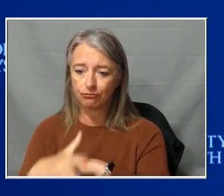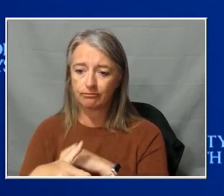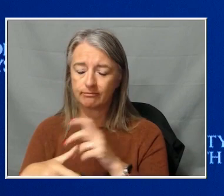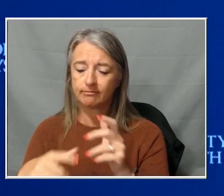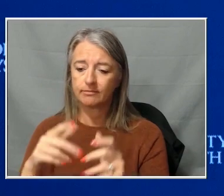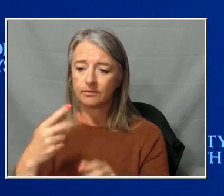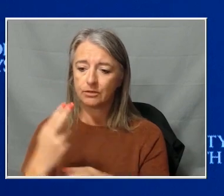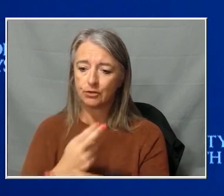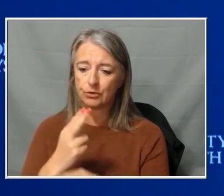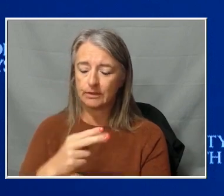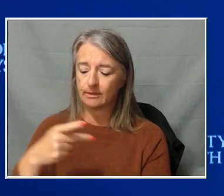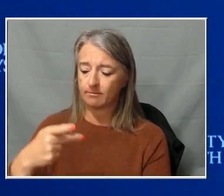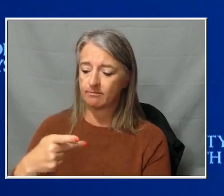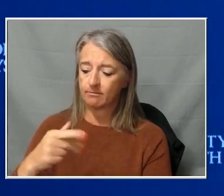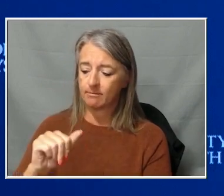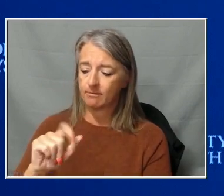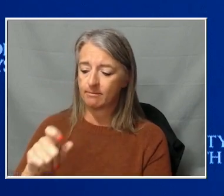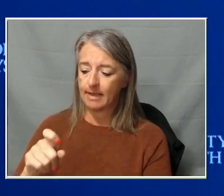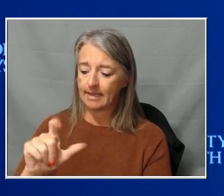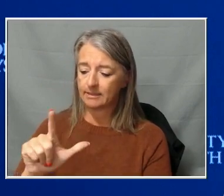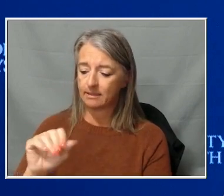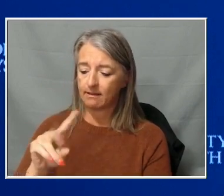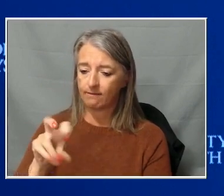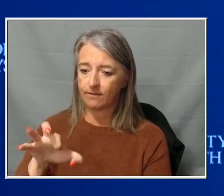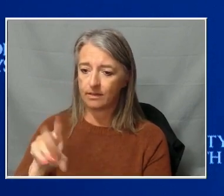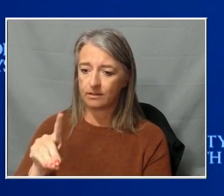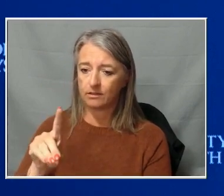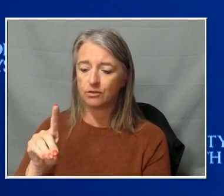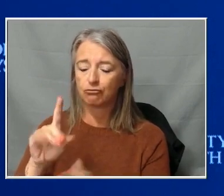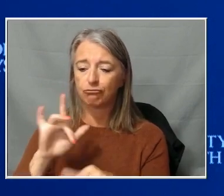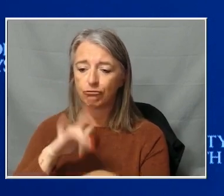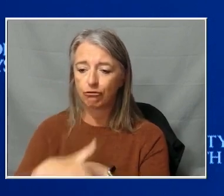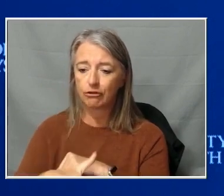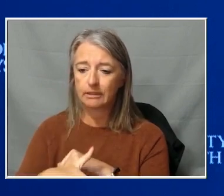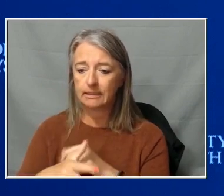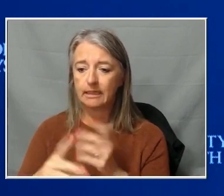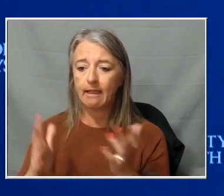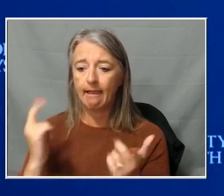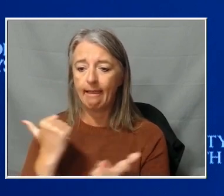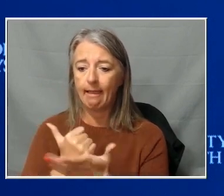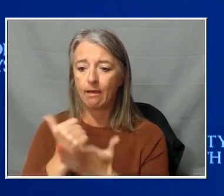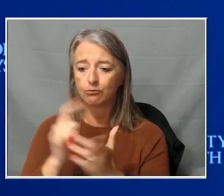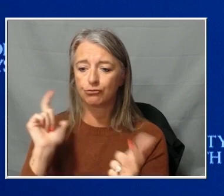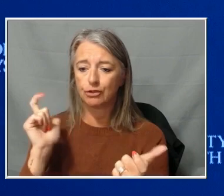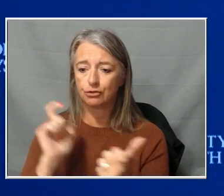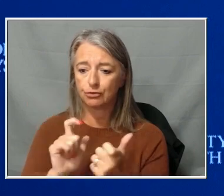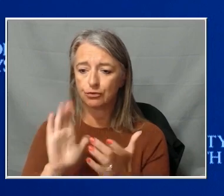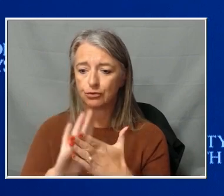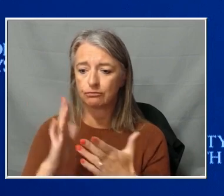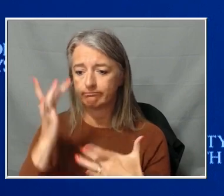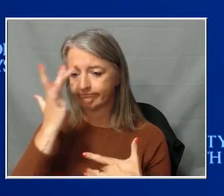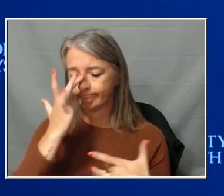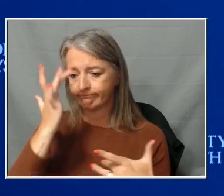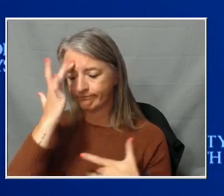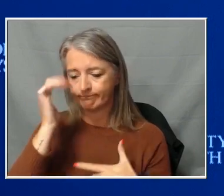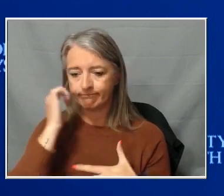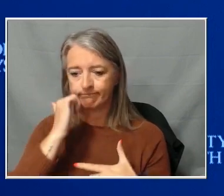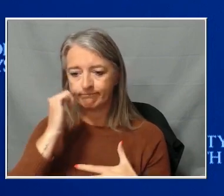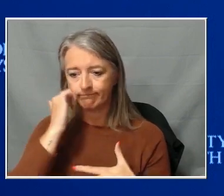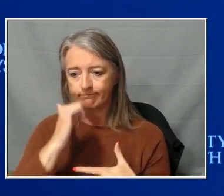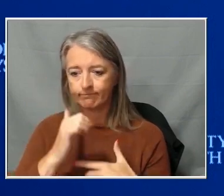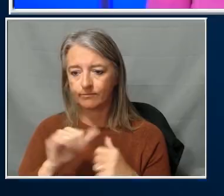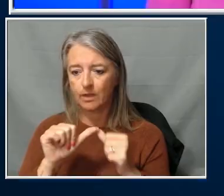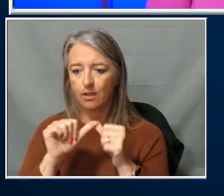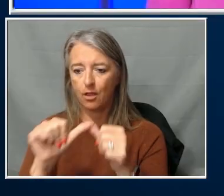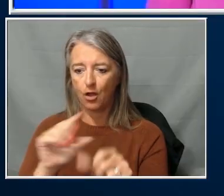Paxlovid early. All those things will help reduce your risk of hospitalization and severe disease, but also, more importantly, in your day-to-day life, help reduce your risk of long COVID